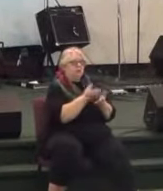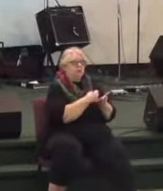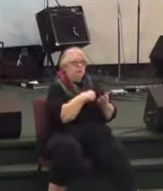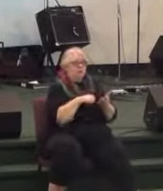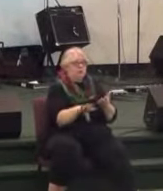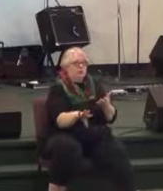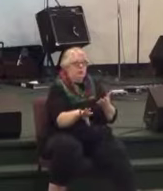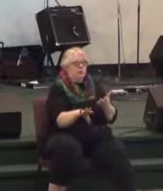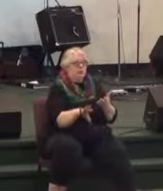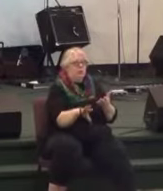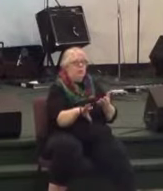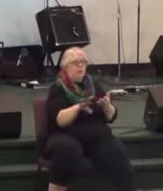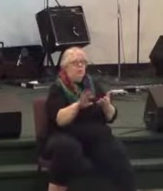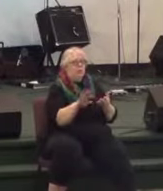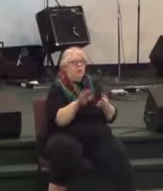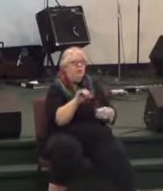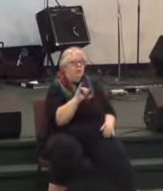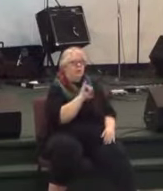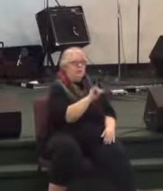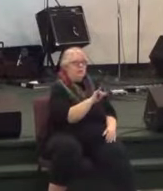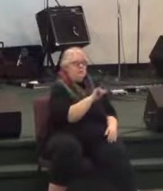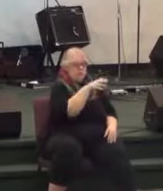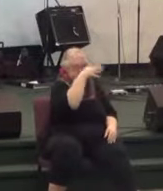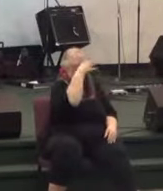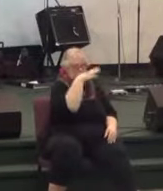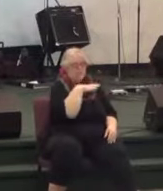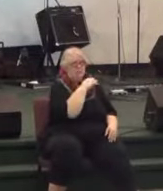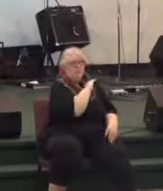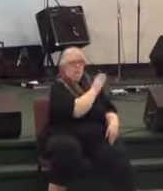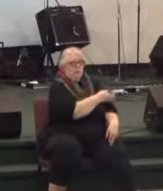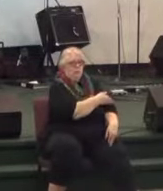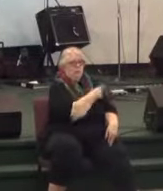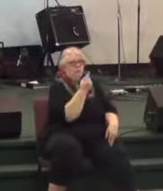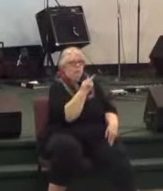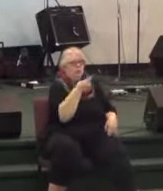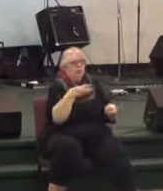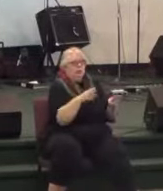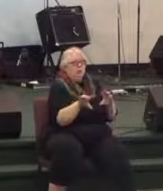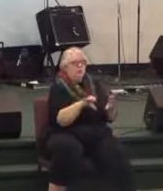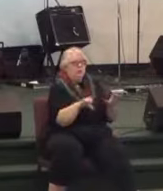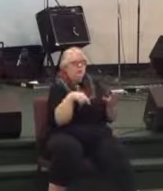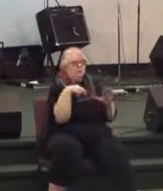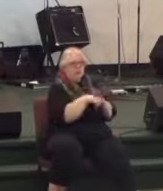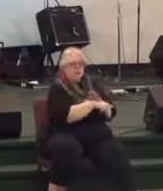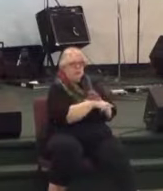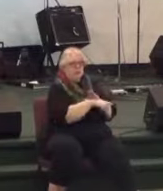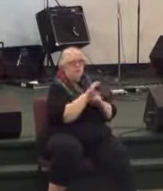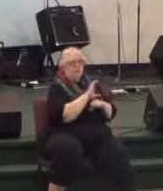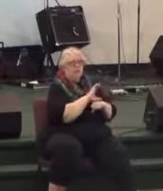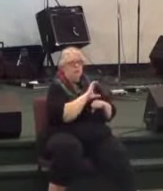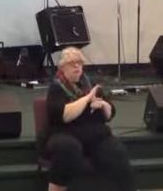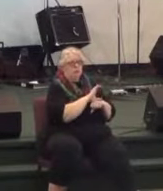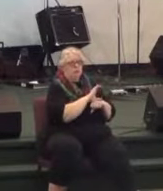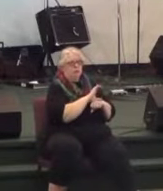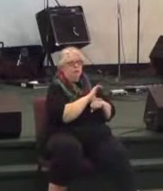he knows to get rid of it is to kill it. And how many know that don't work? You can't kill